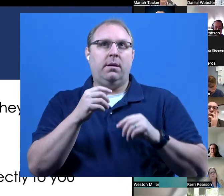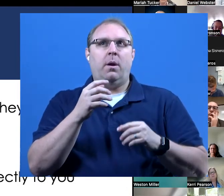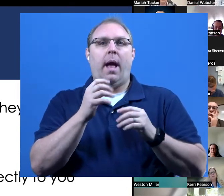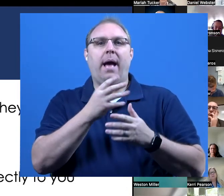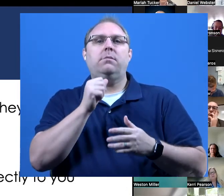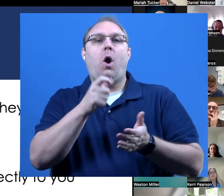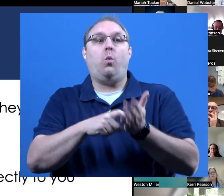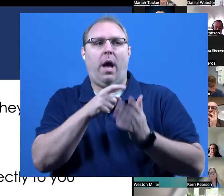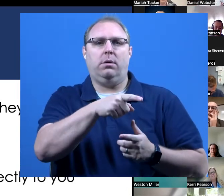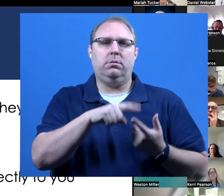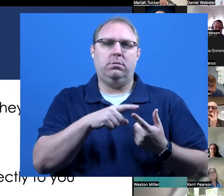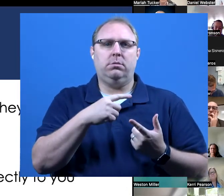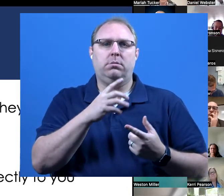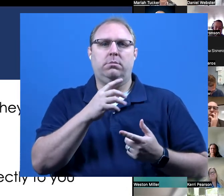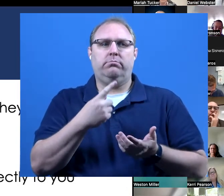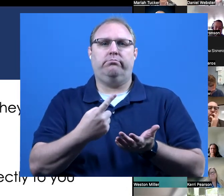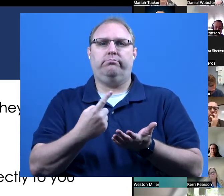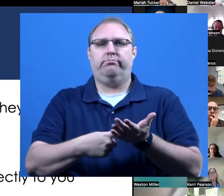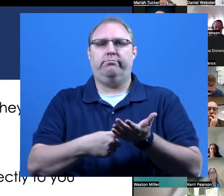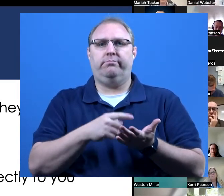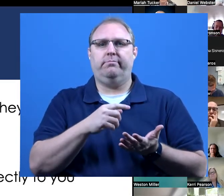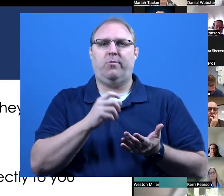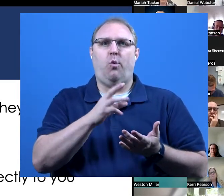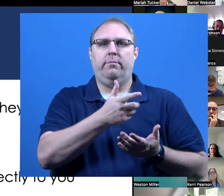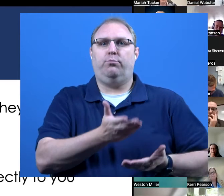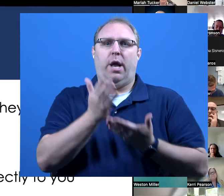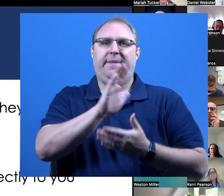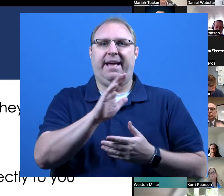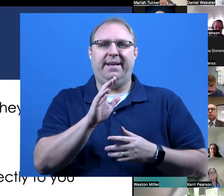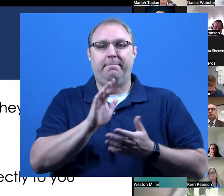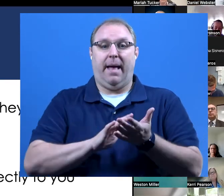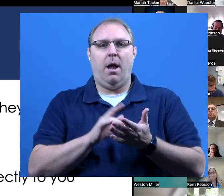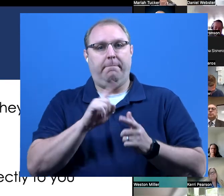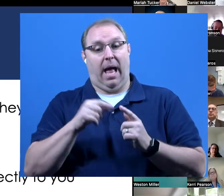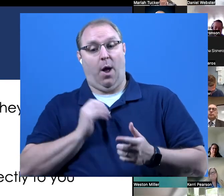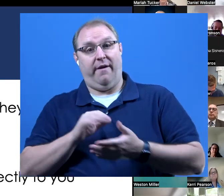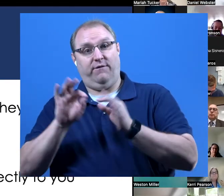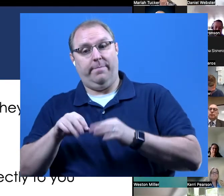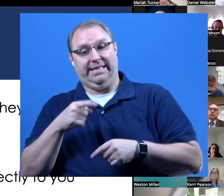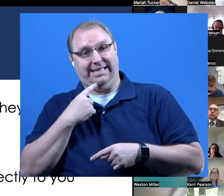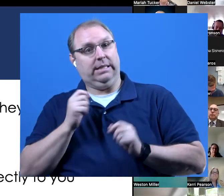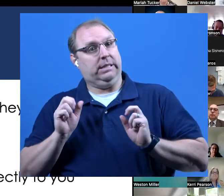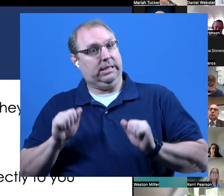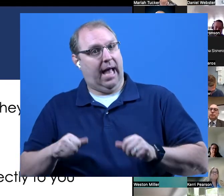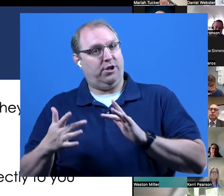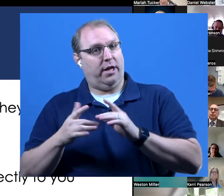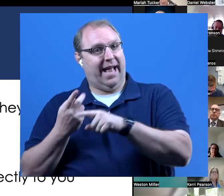that. And so that would then prompt them to give us a call so that we could help them through that process.